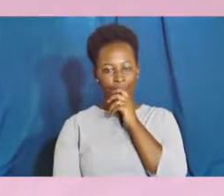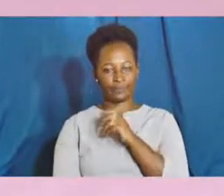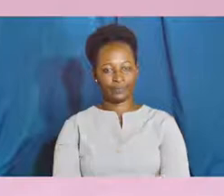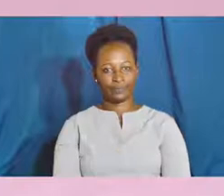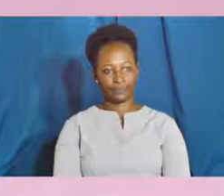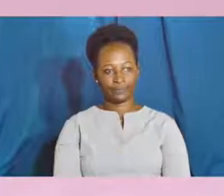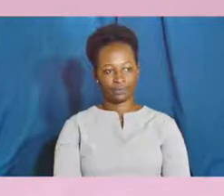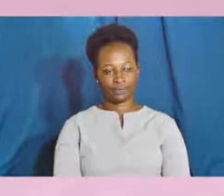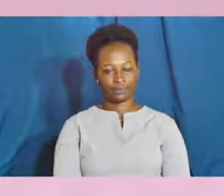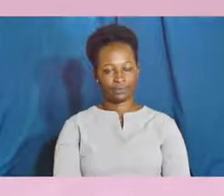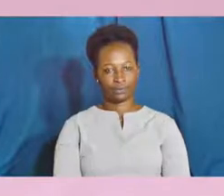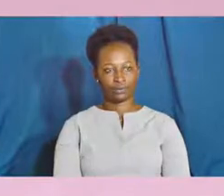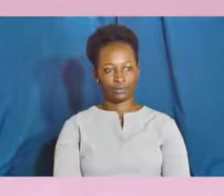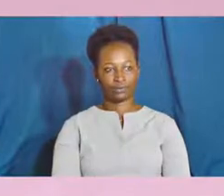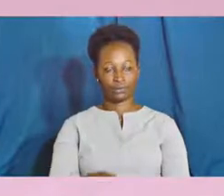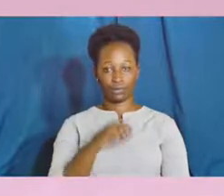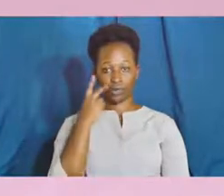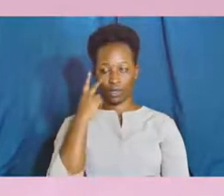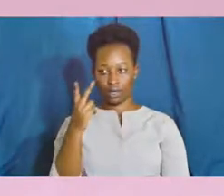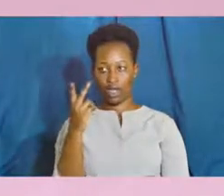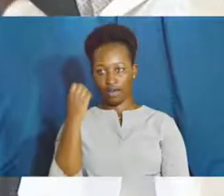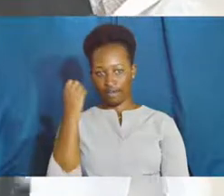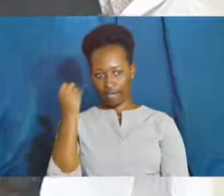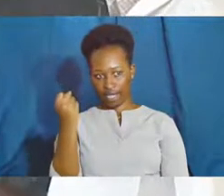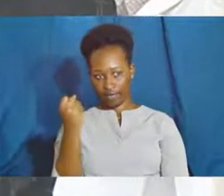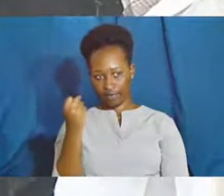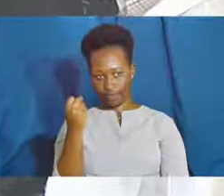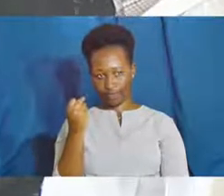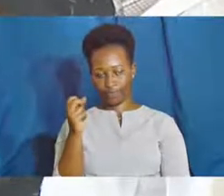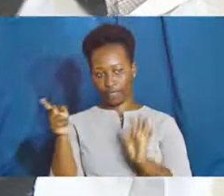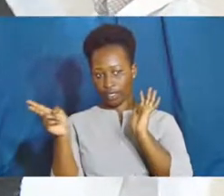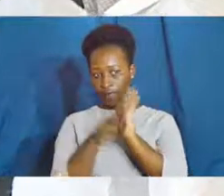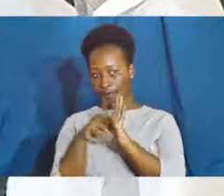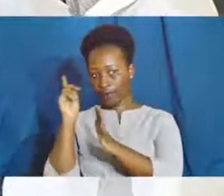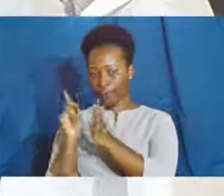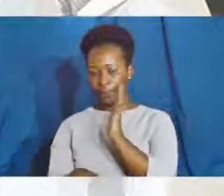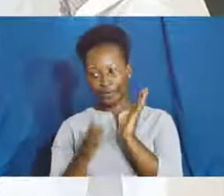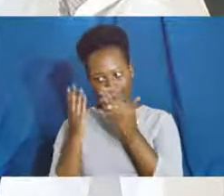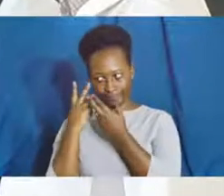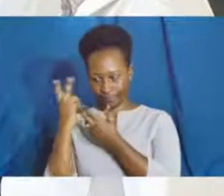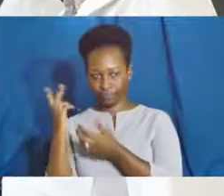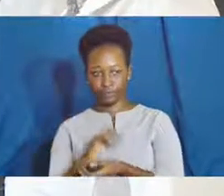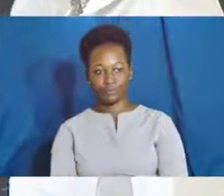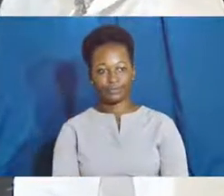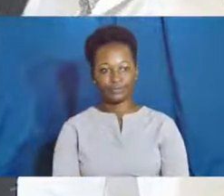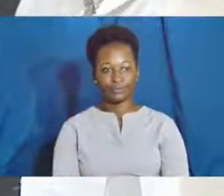what is next here? You find 5 ampere, which is equal to here it is 7 ampere,